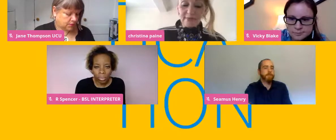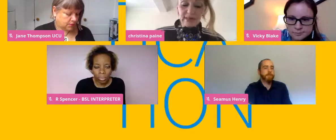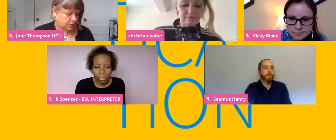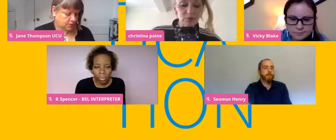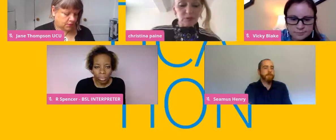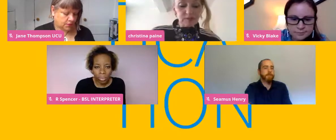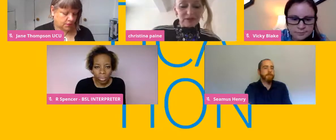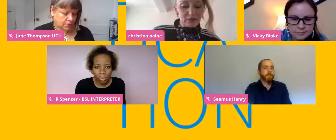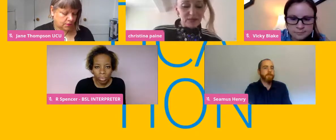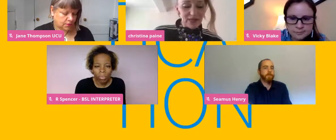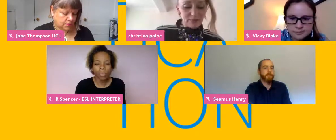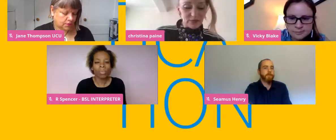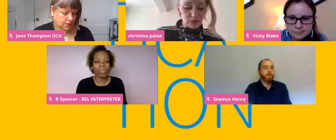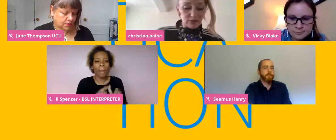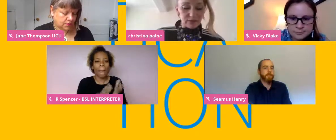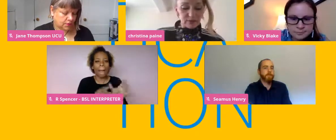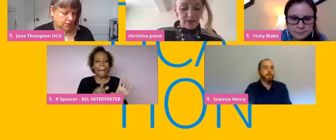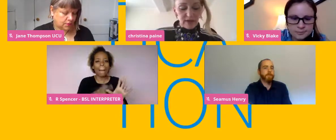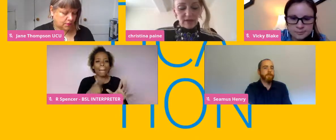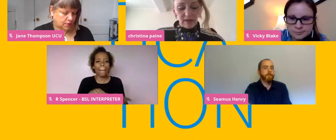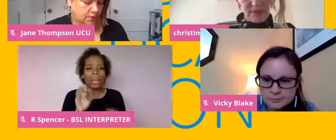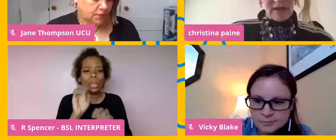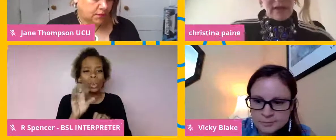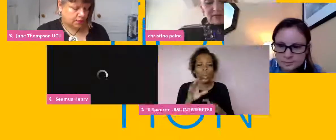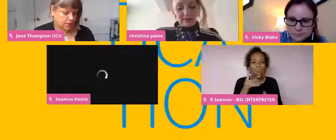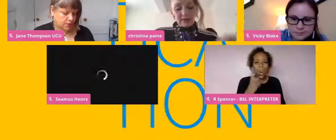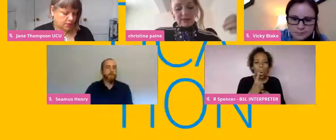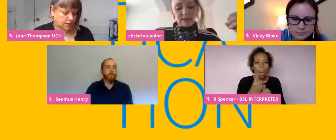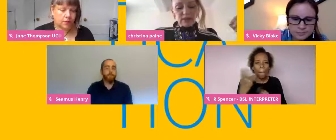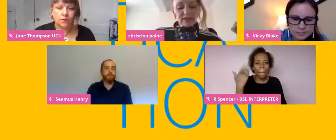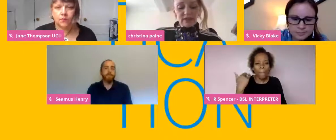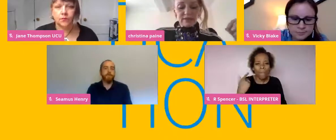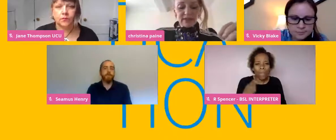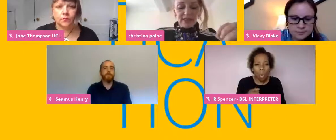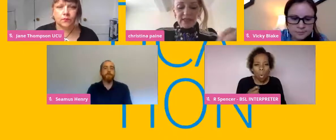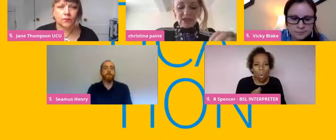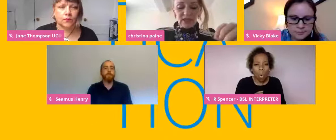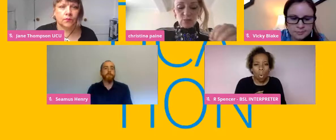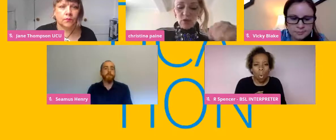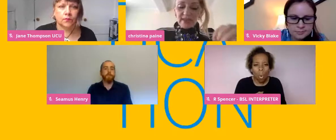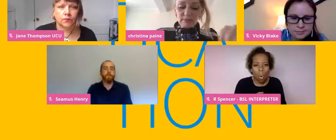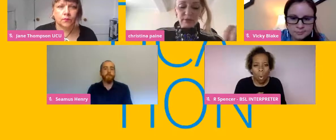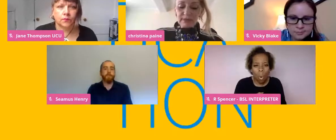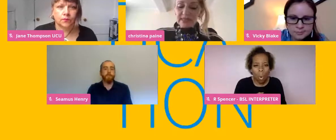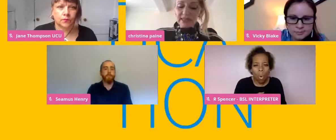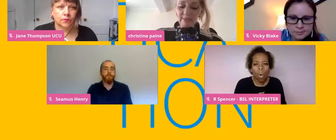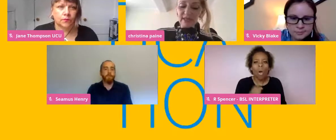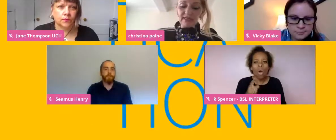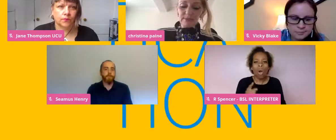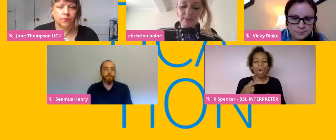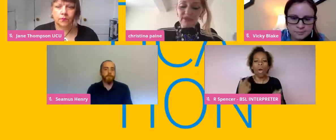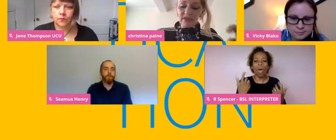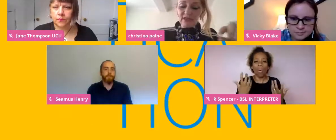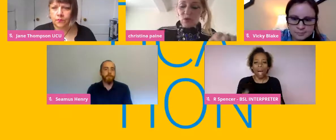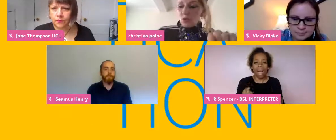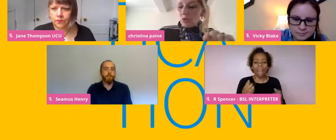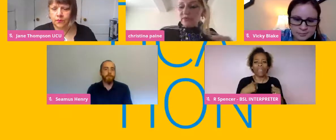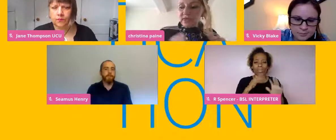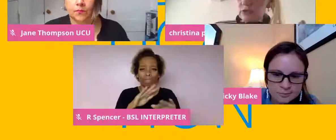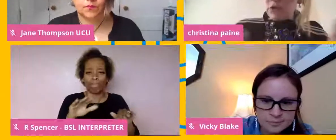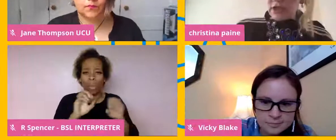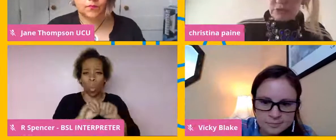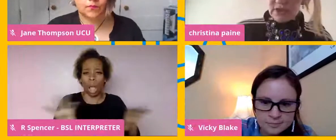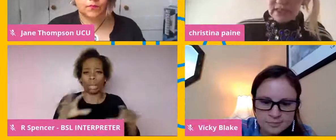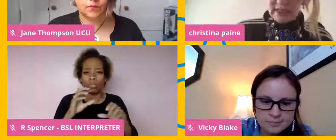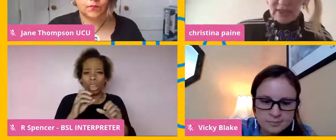basis of representing other groups of staff have called for, as Amy talked about as well, and we talked about. And this includes stuff like engaging